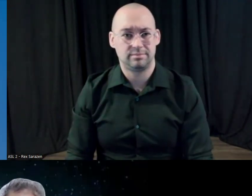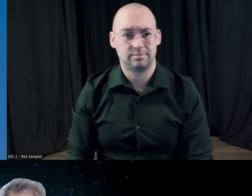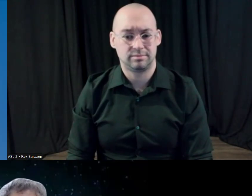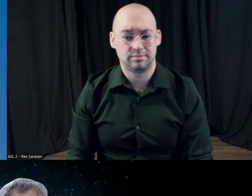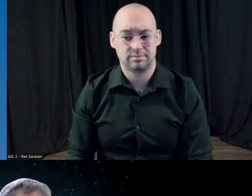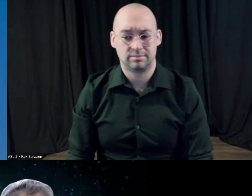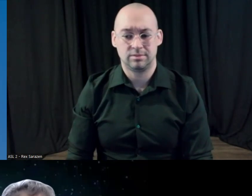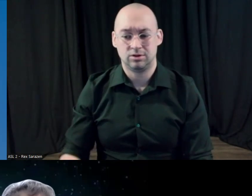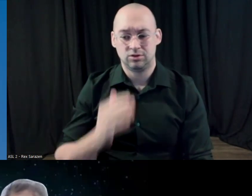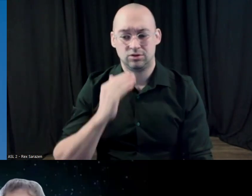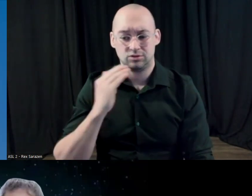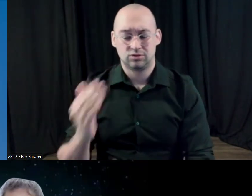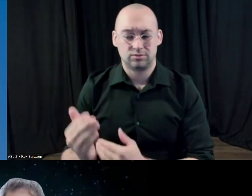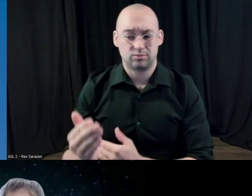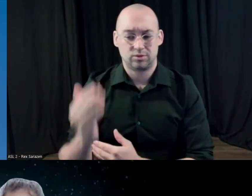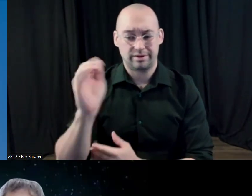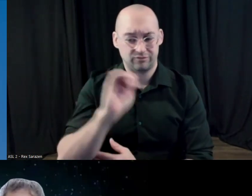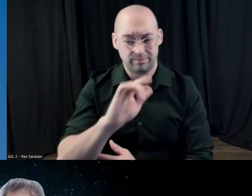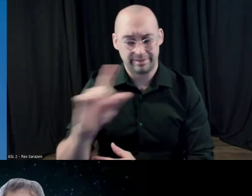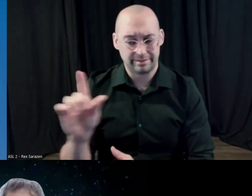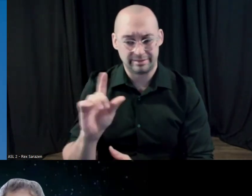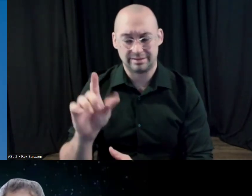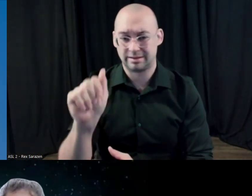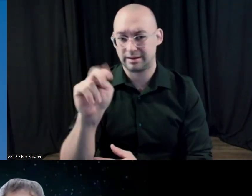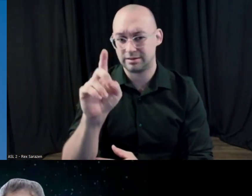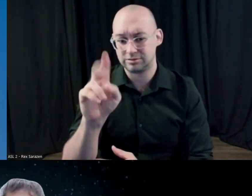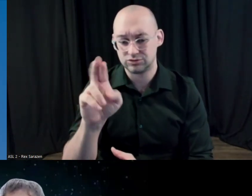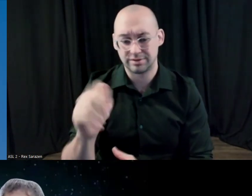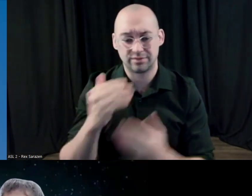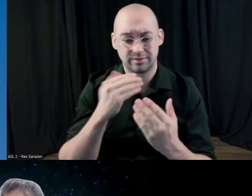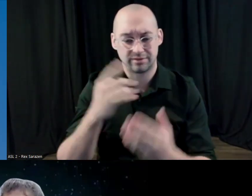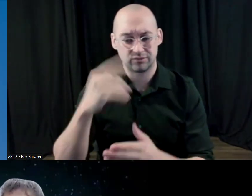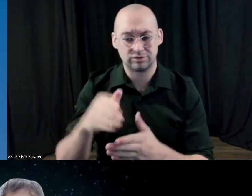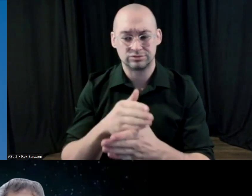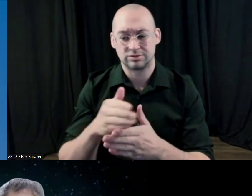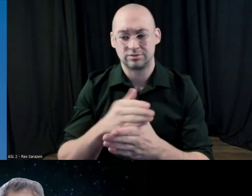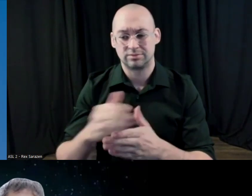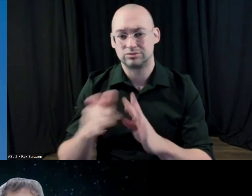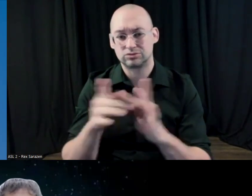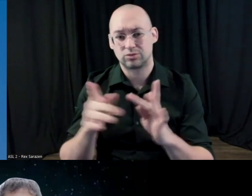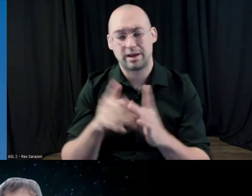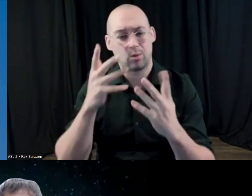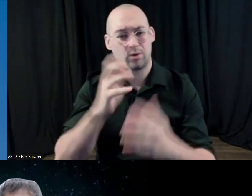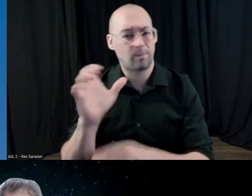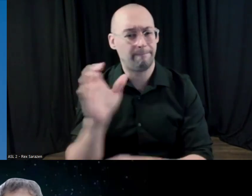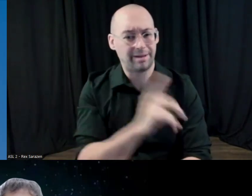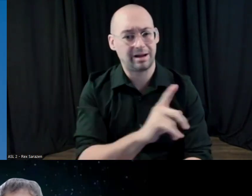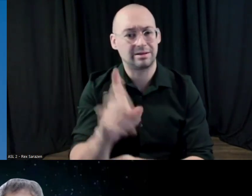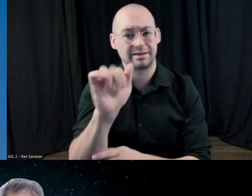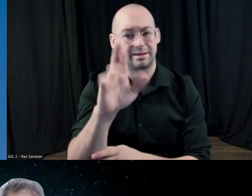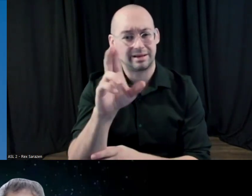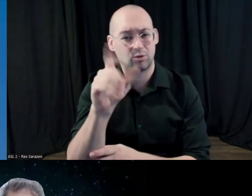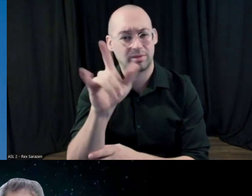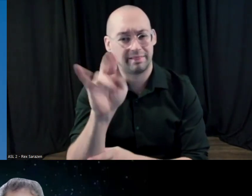So good morning, everybody. And Andrea, thank you for sharing your story. I actually want to go back to Carolyn's